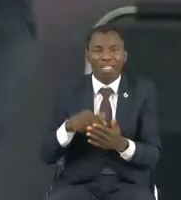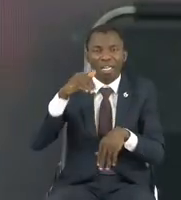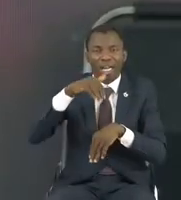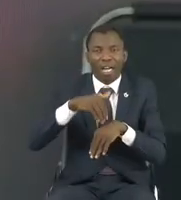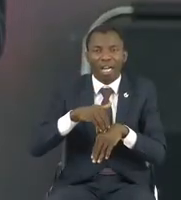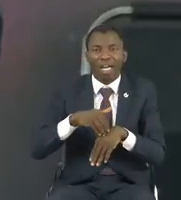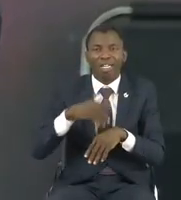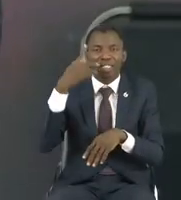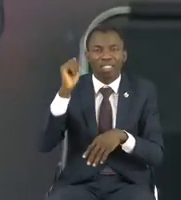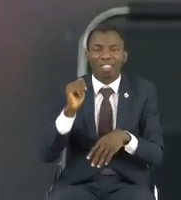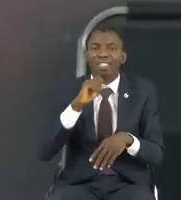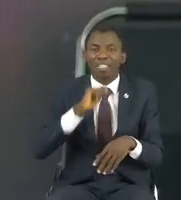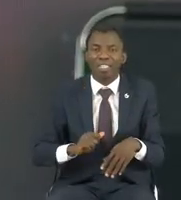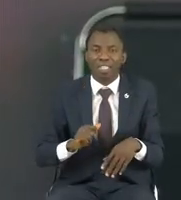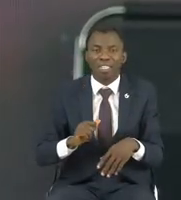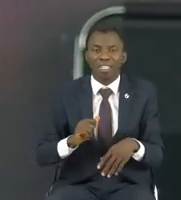of